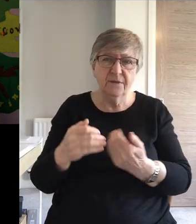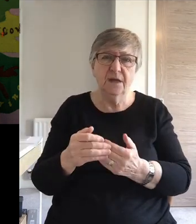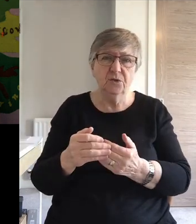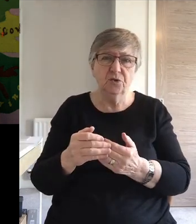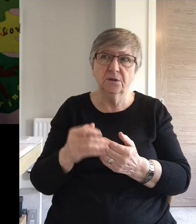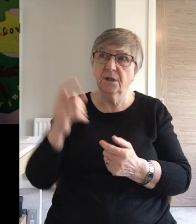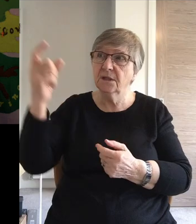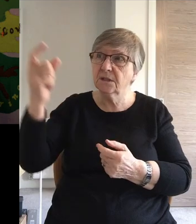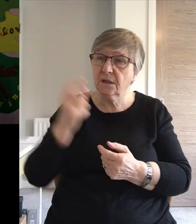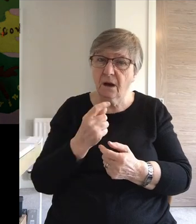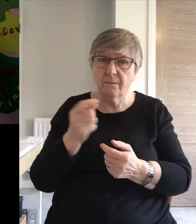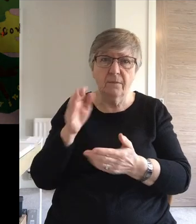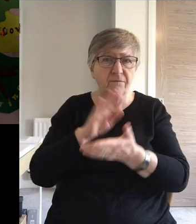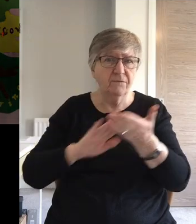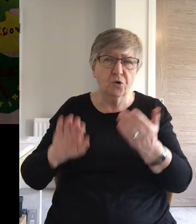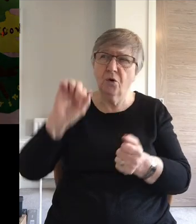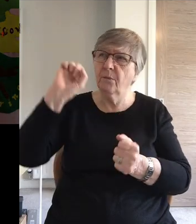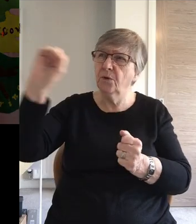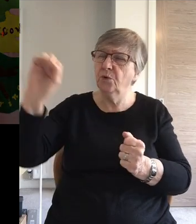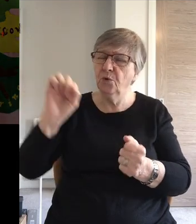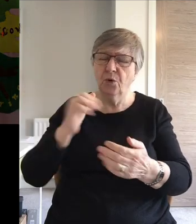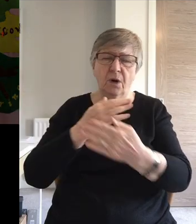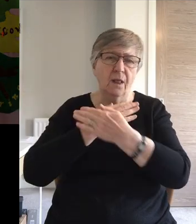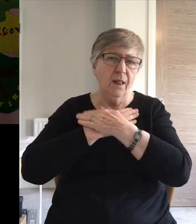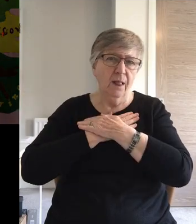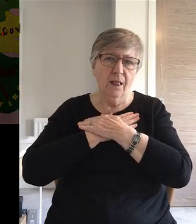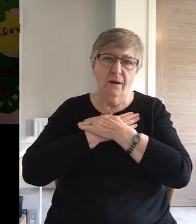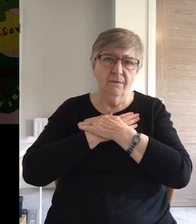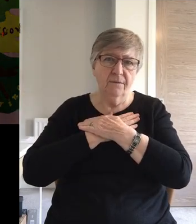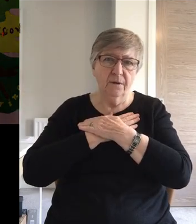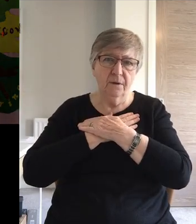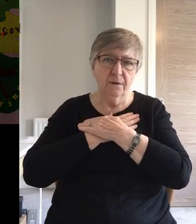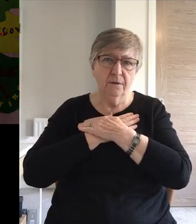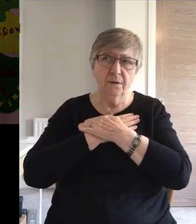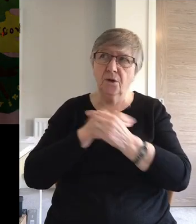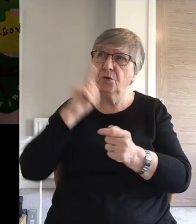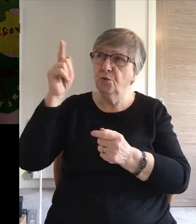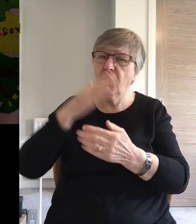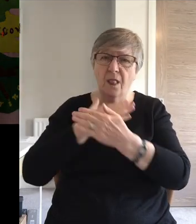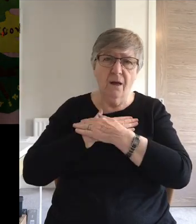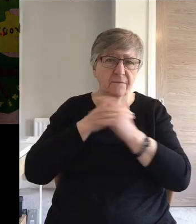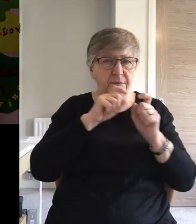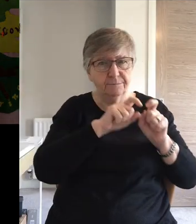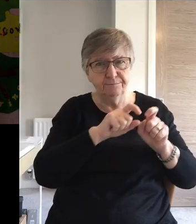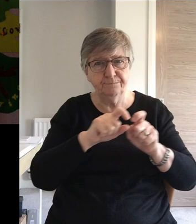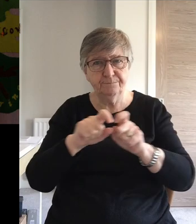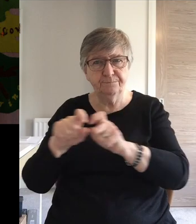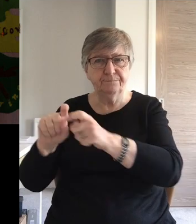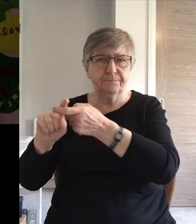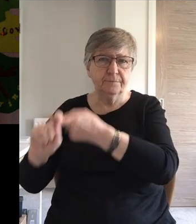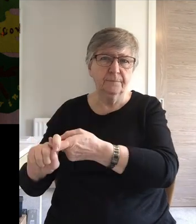A salvation that has come out of committed love, but your love's so committed.